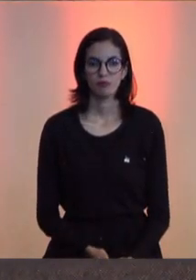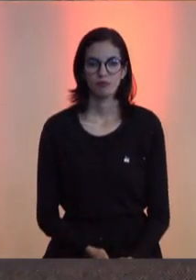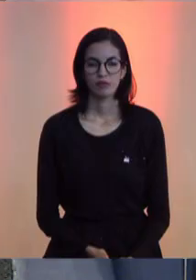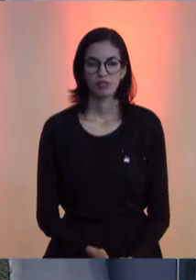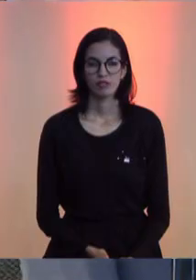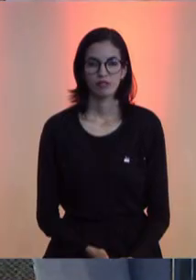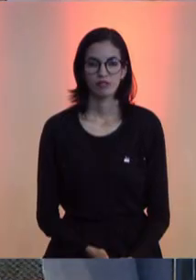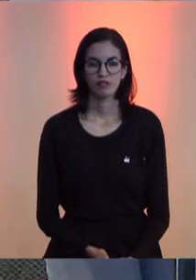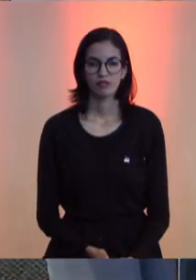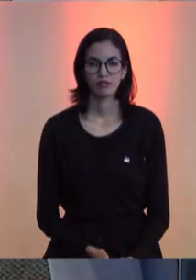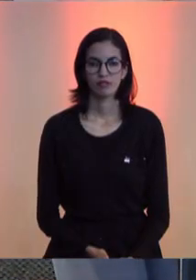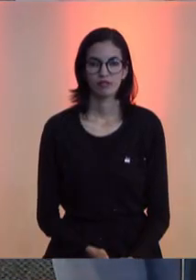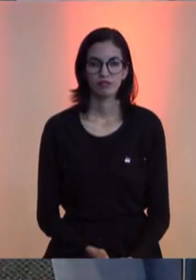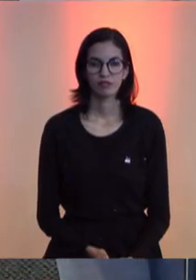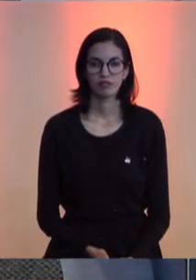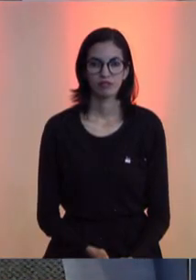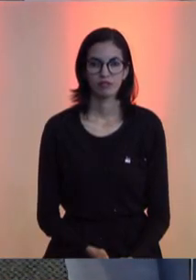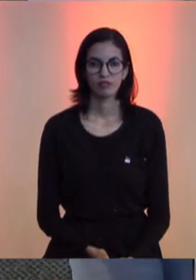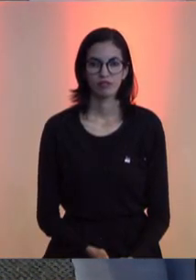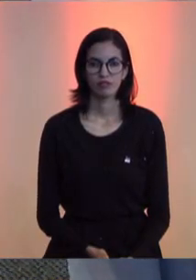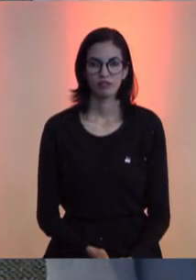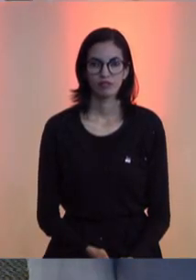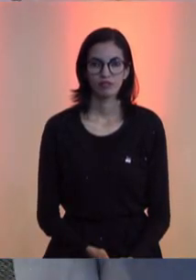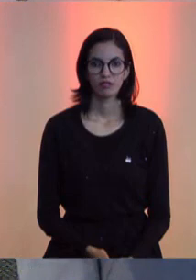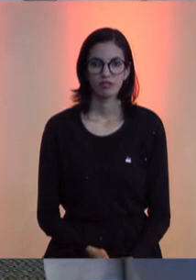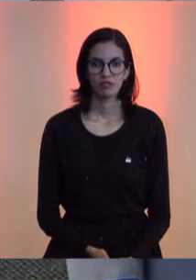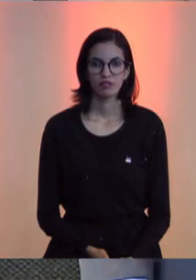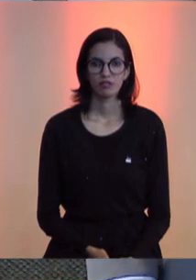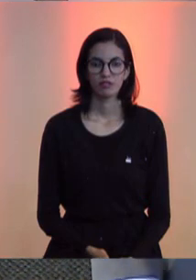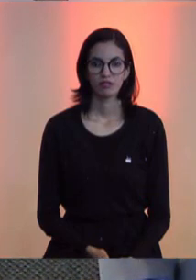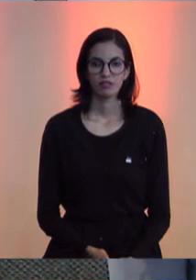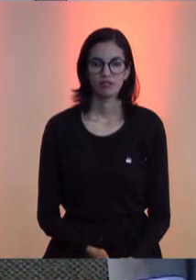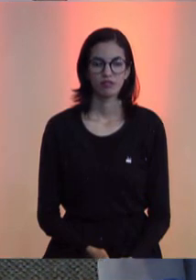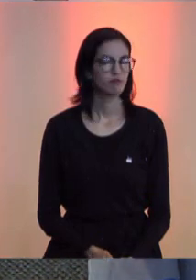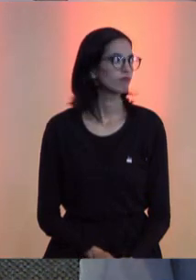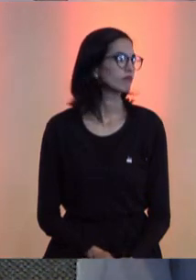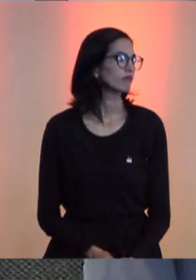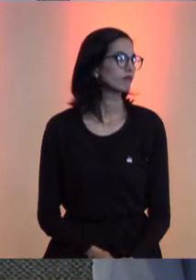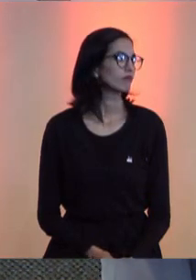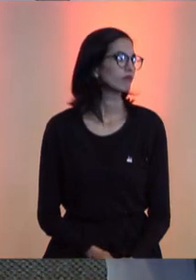feo. It's like you have been sucking lemons. Parece que has estado chupando limones.